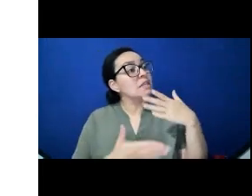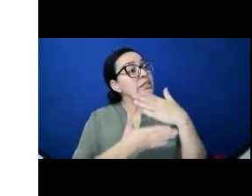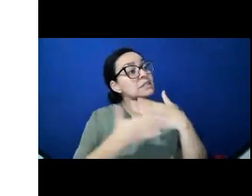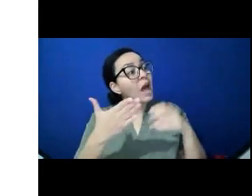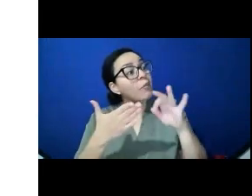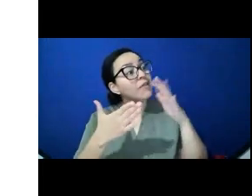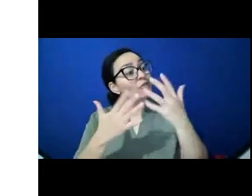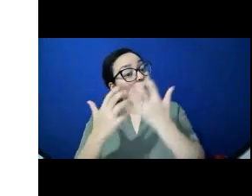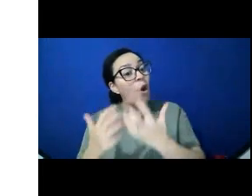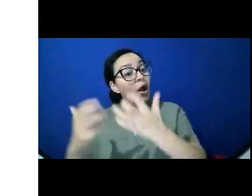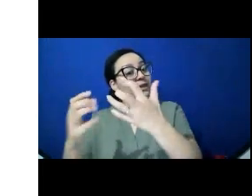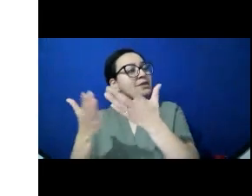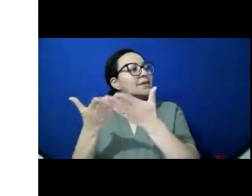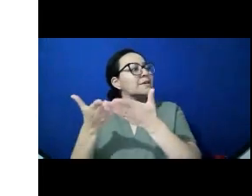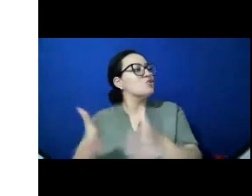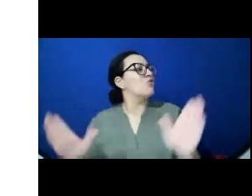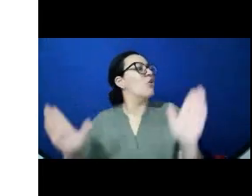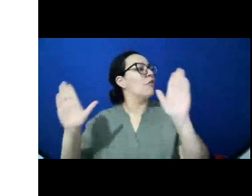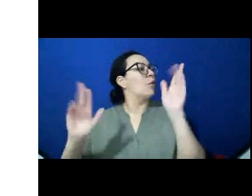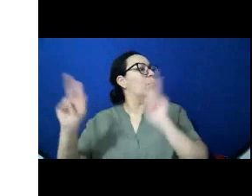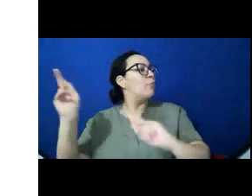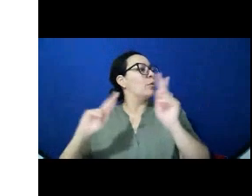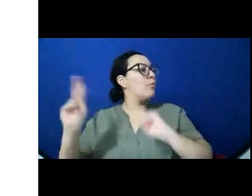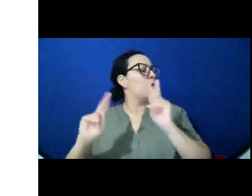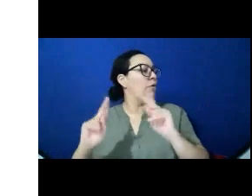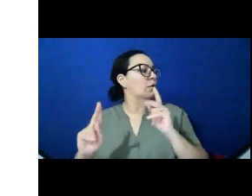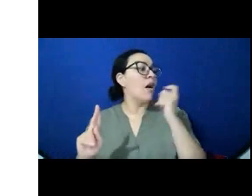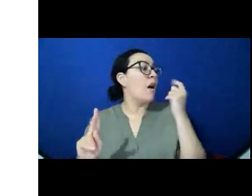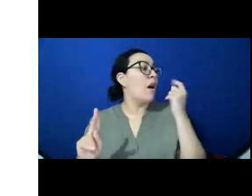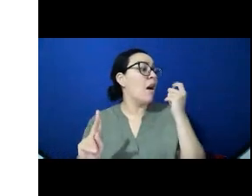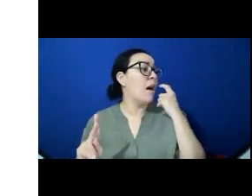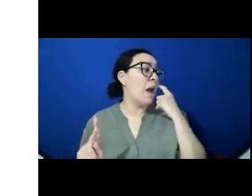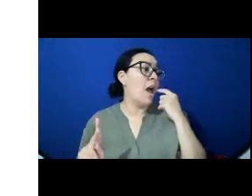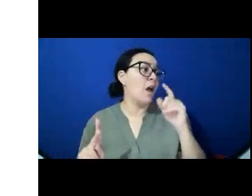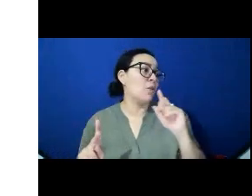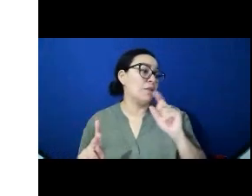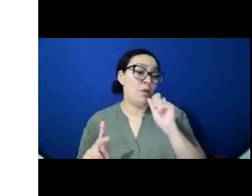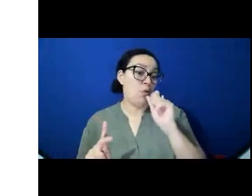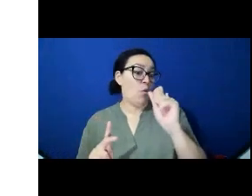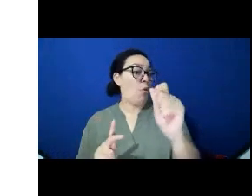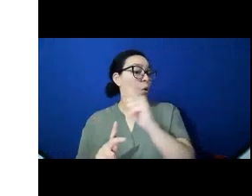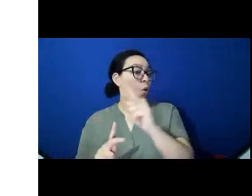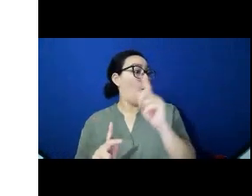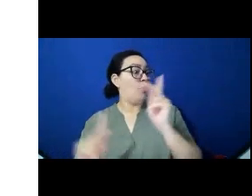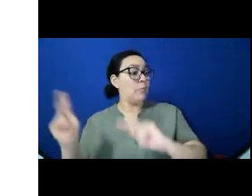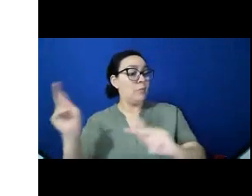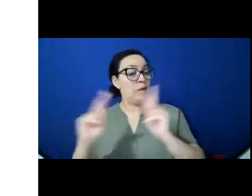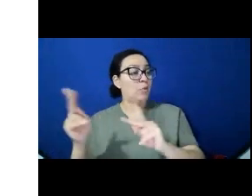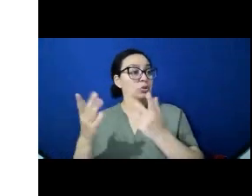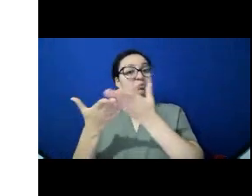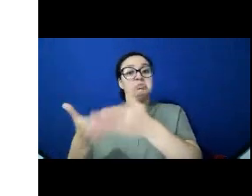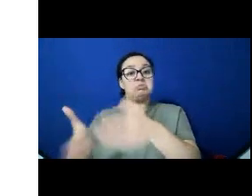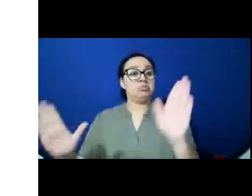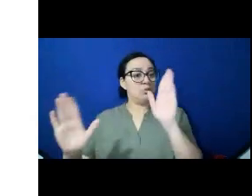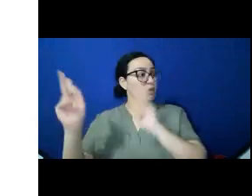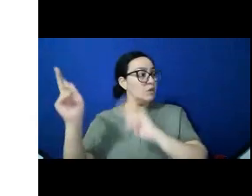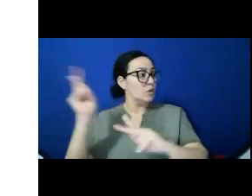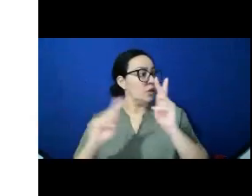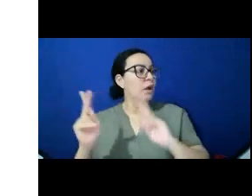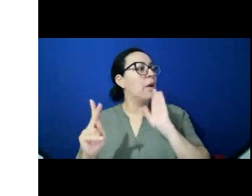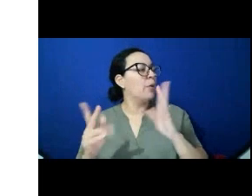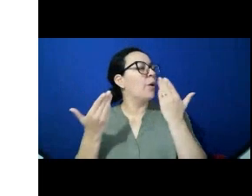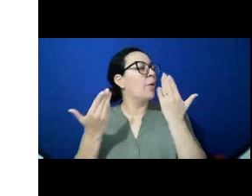public. And you will not have everybody in that group that wants to do tests.